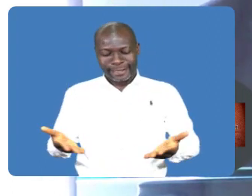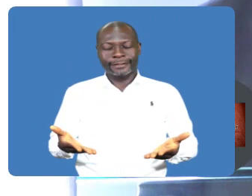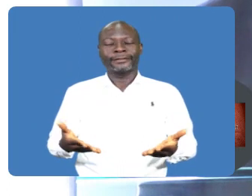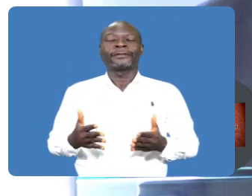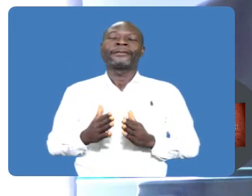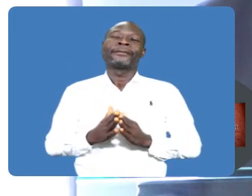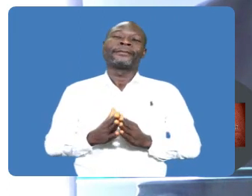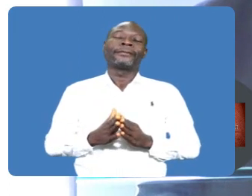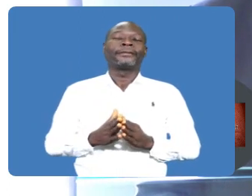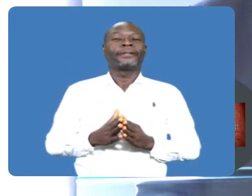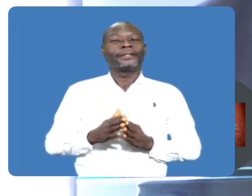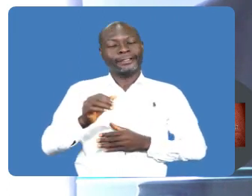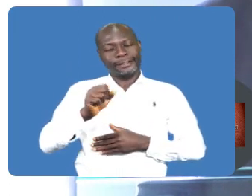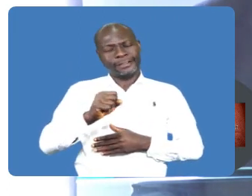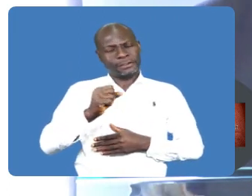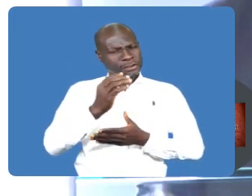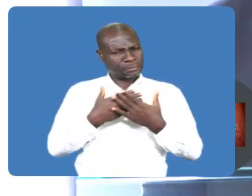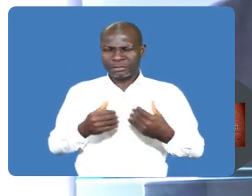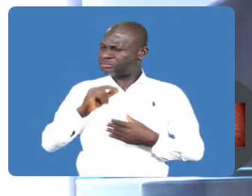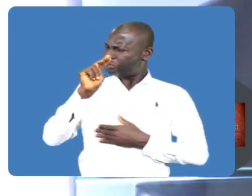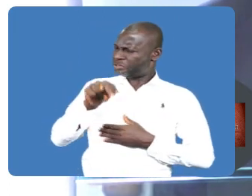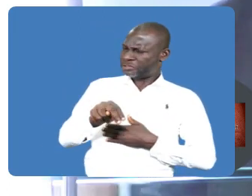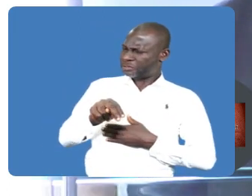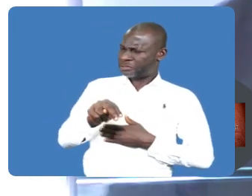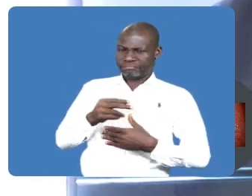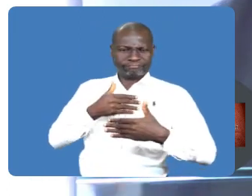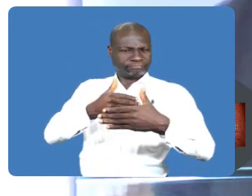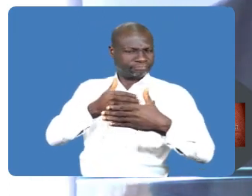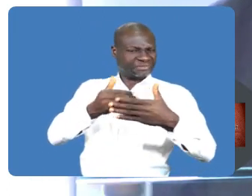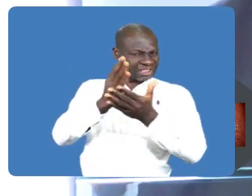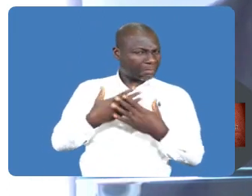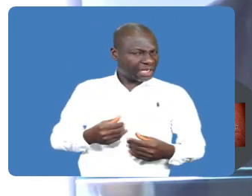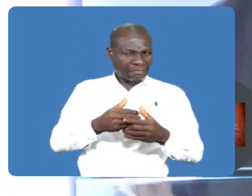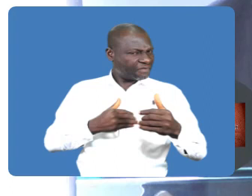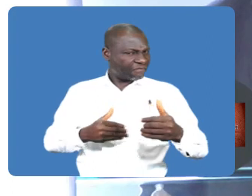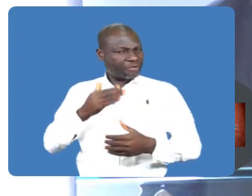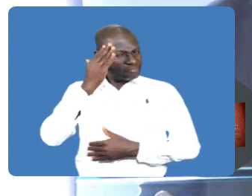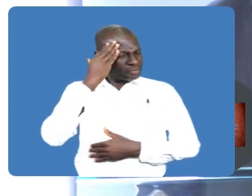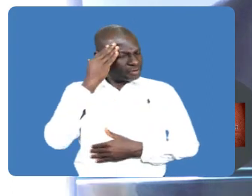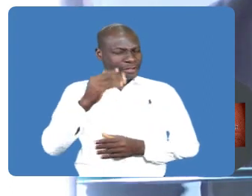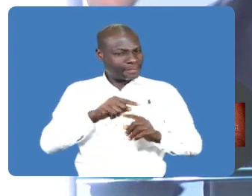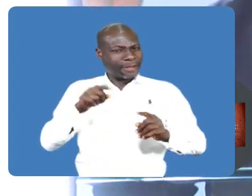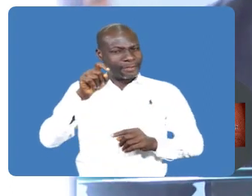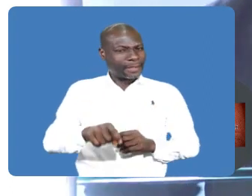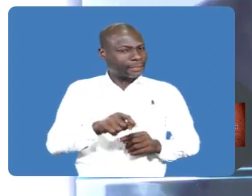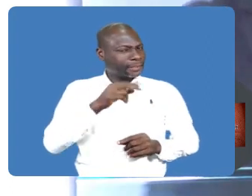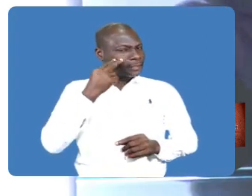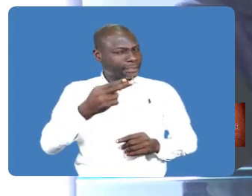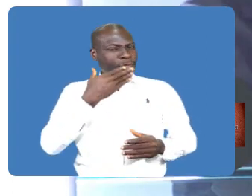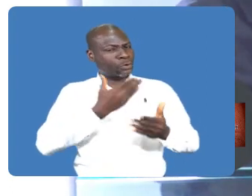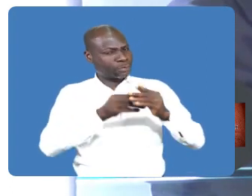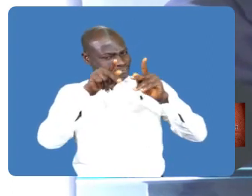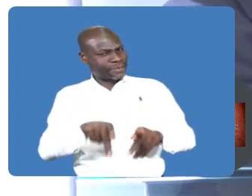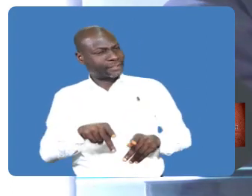here. And somebody said, you don't need to be very close to know somebody. You can actually see a